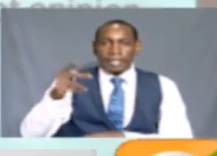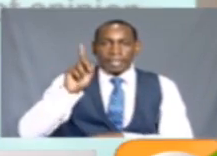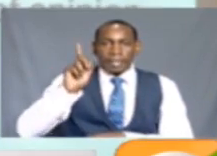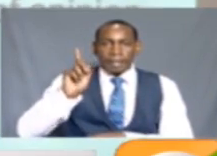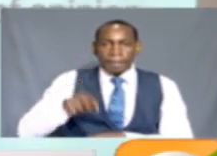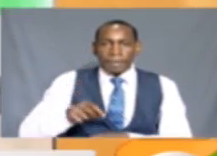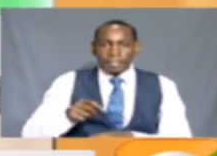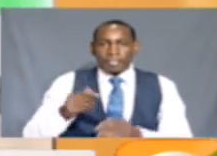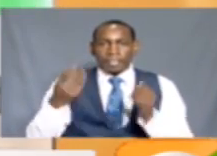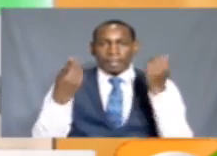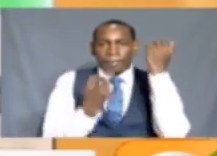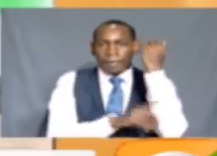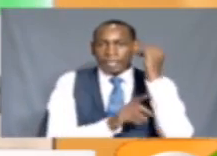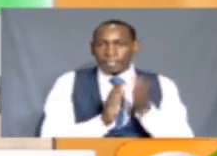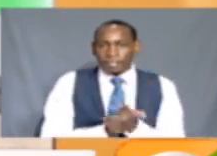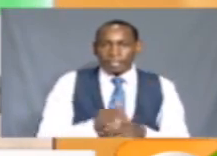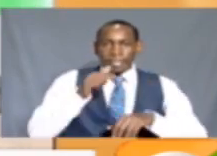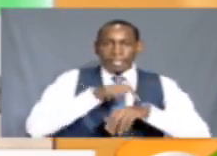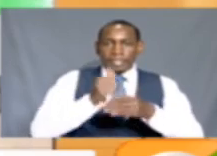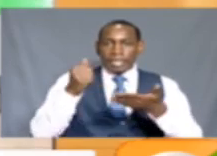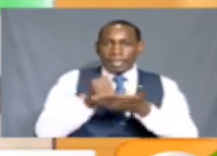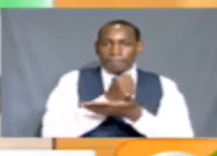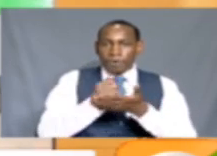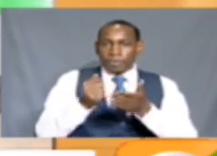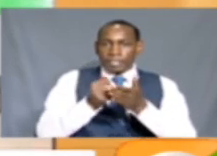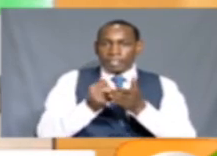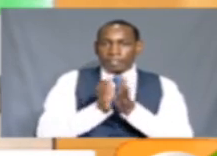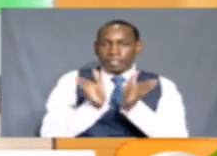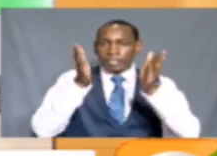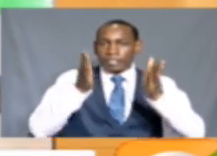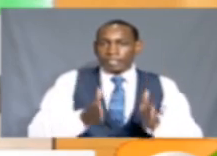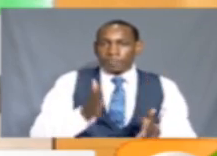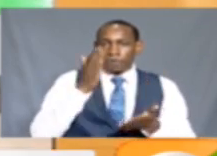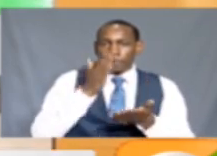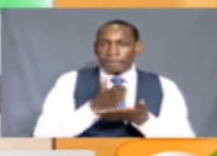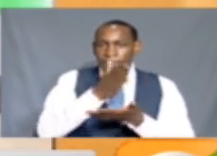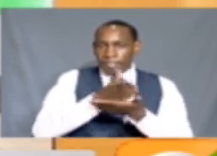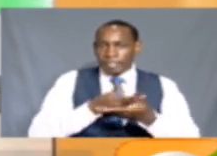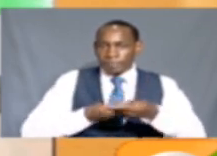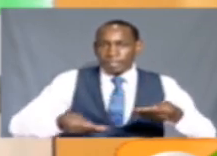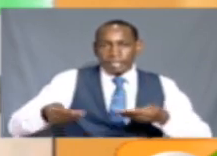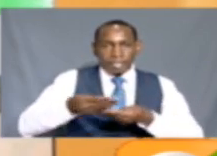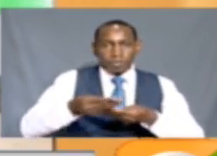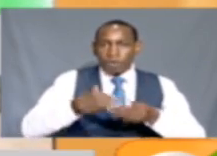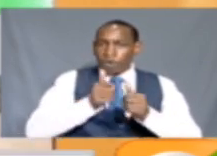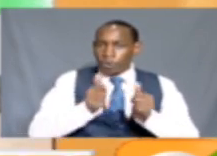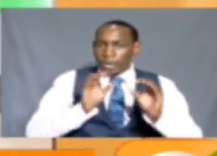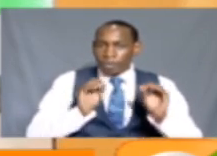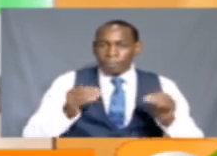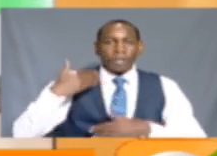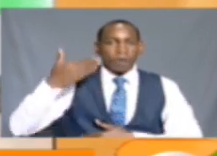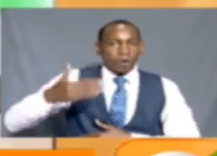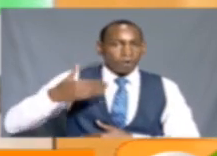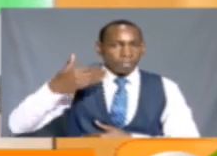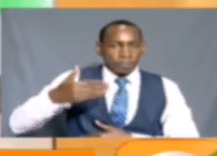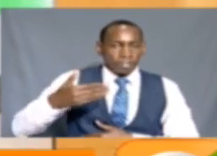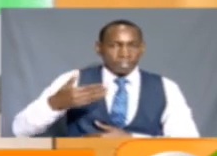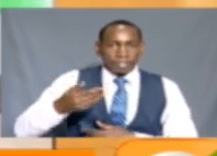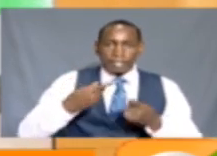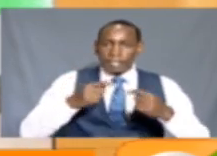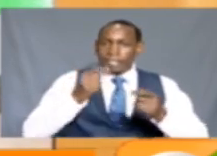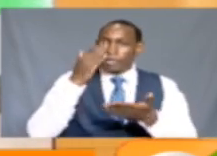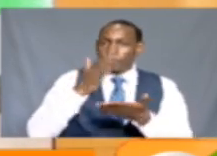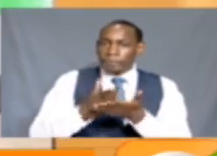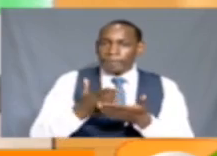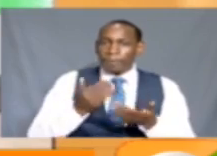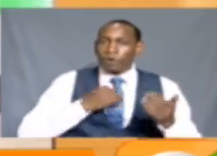rein in on them. When the Auditor General confirms that certain transactions did not go well, often he's not trying to confirm that